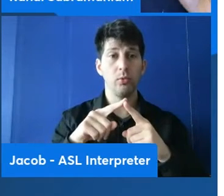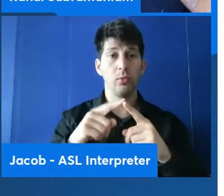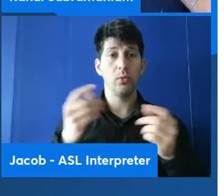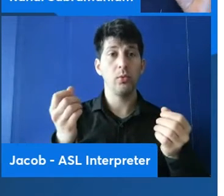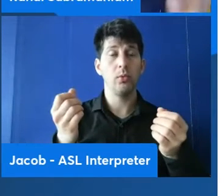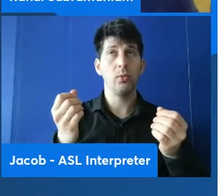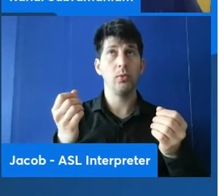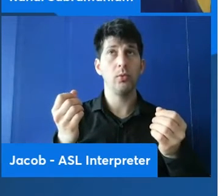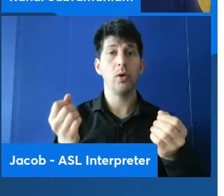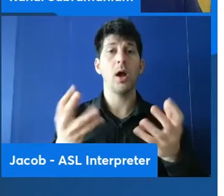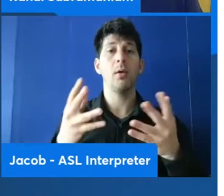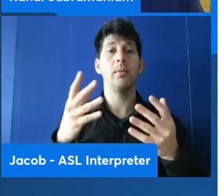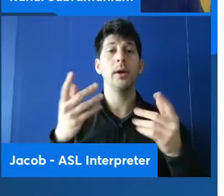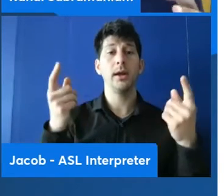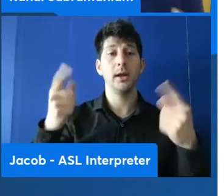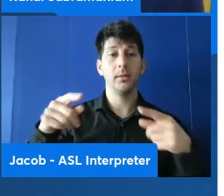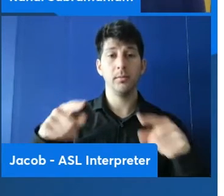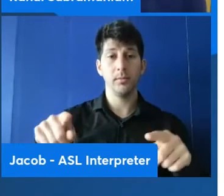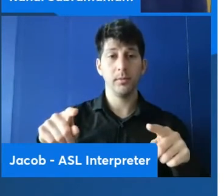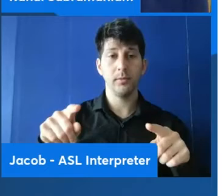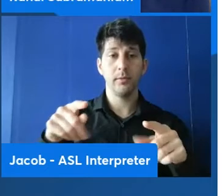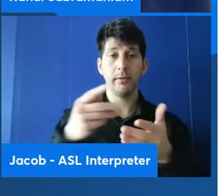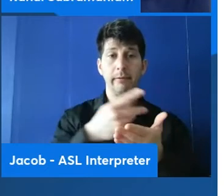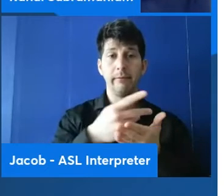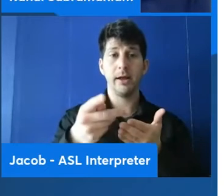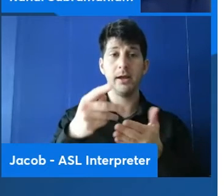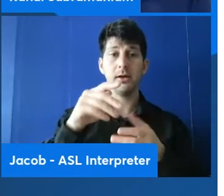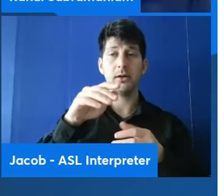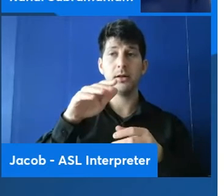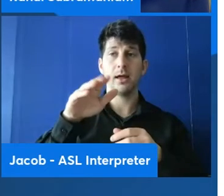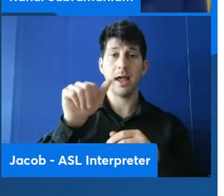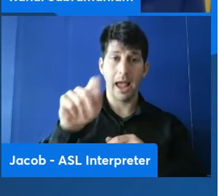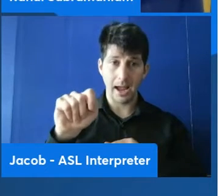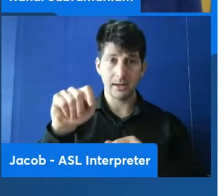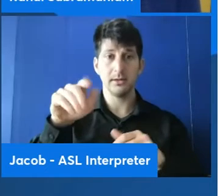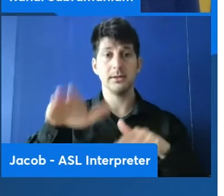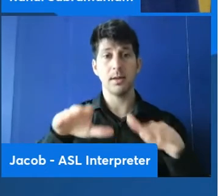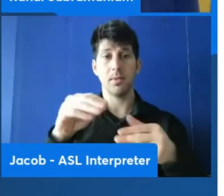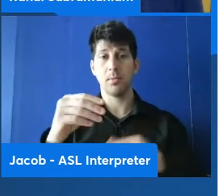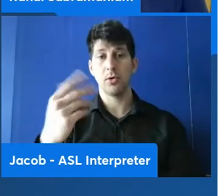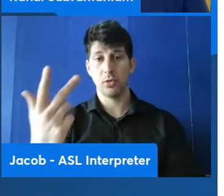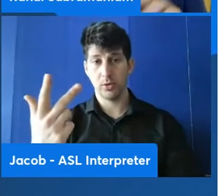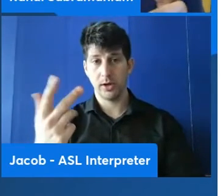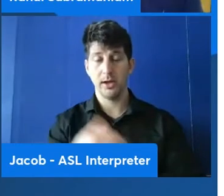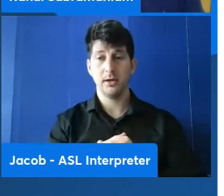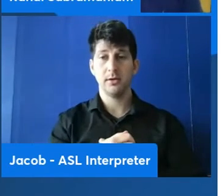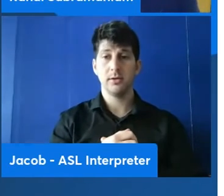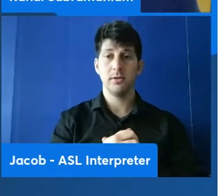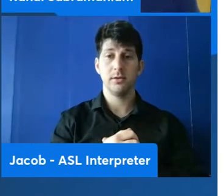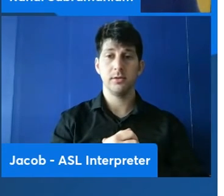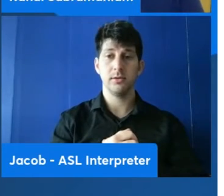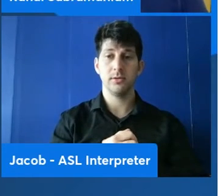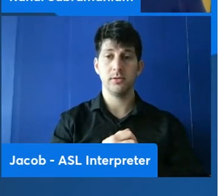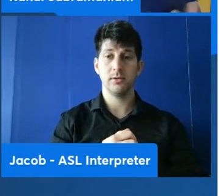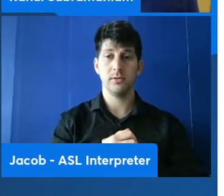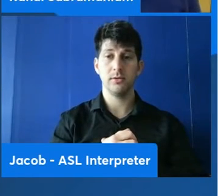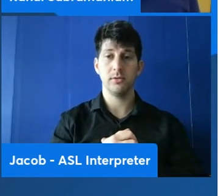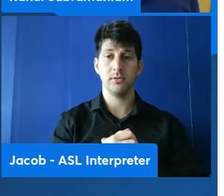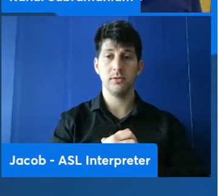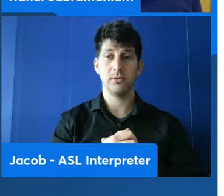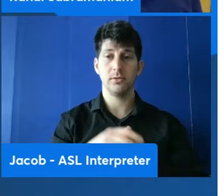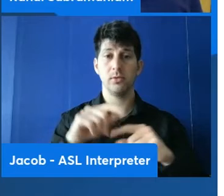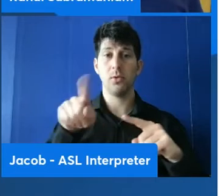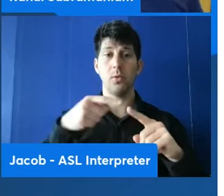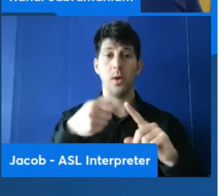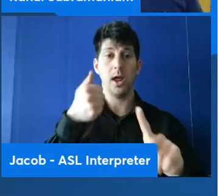many instances failed at step 3 of your state, right? So that when it hits a certain threshold, you know to jump